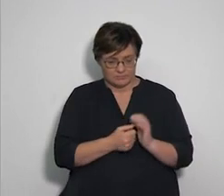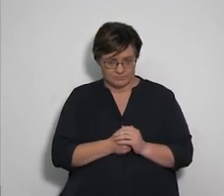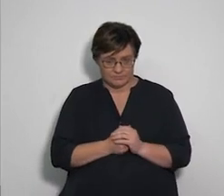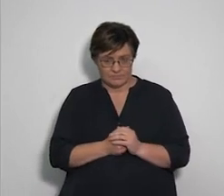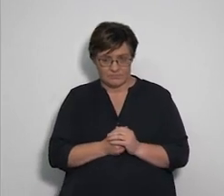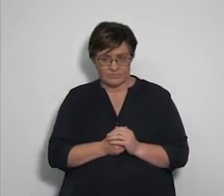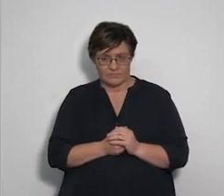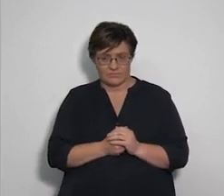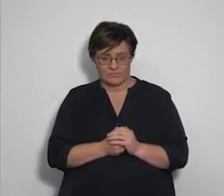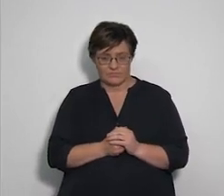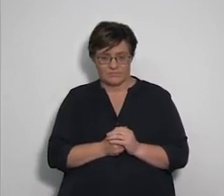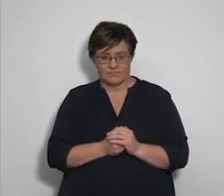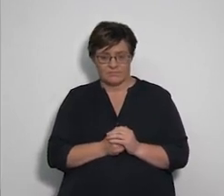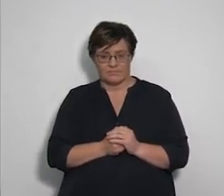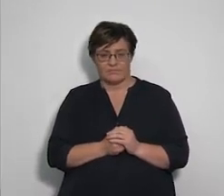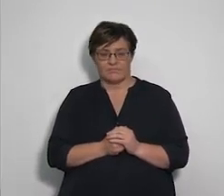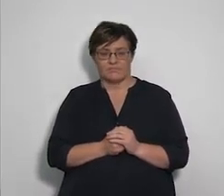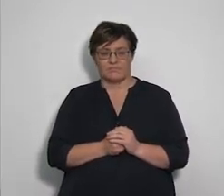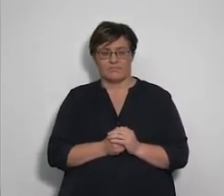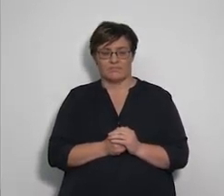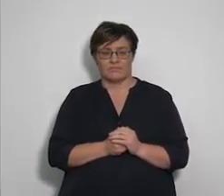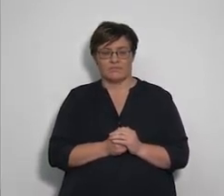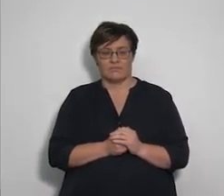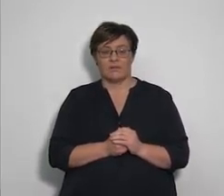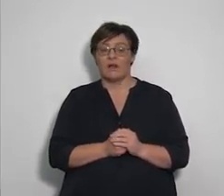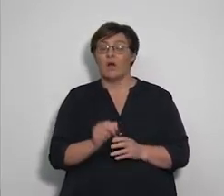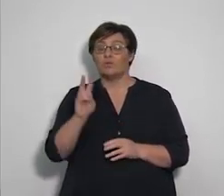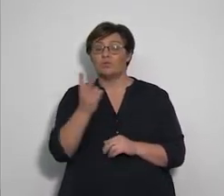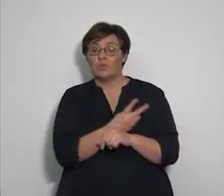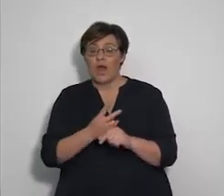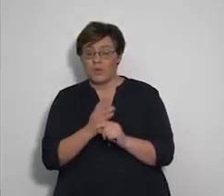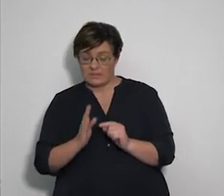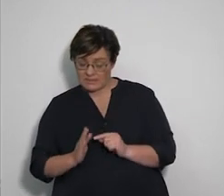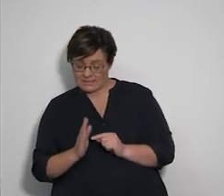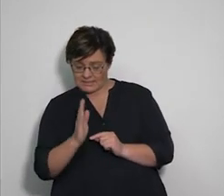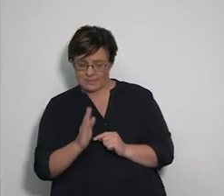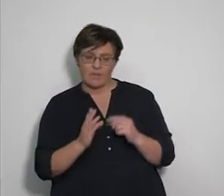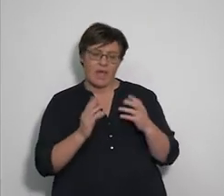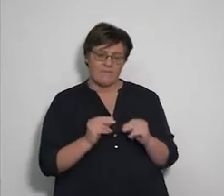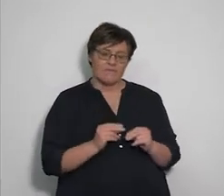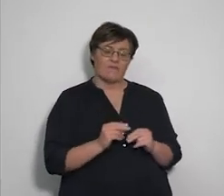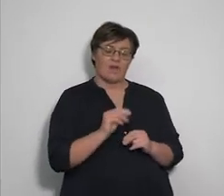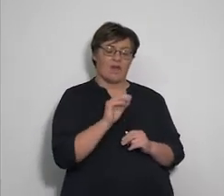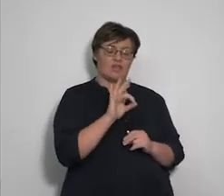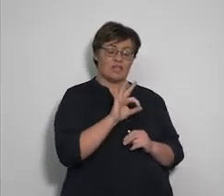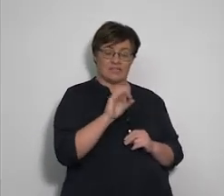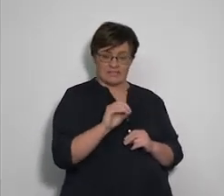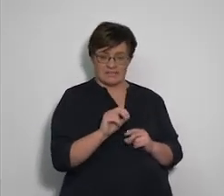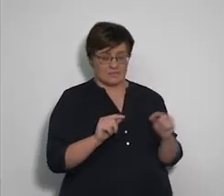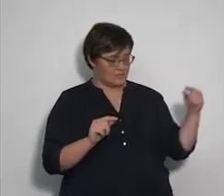yeast cells. Plot a little pencil mark. At 2 hours, we were up